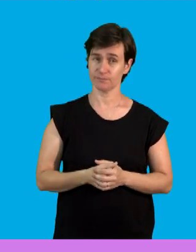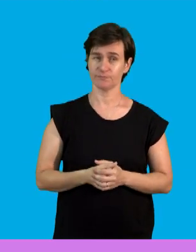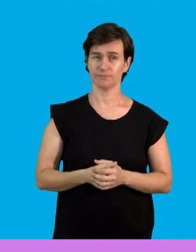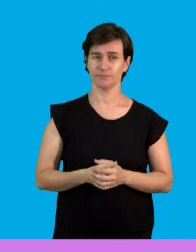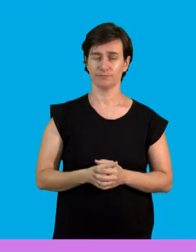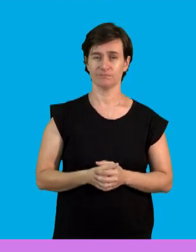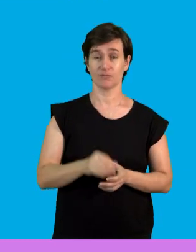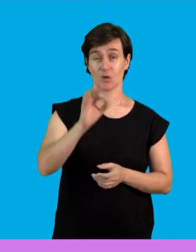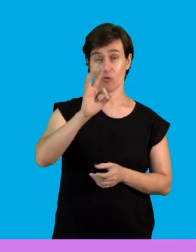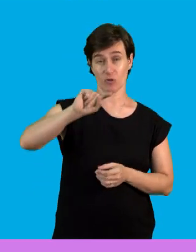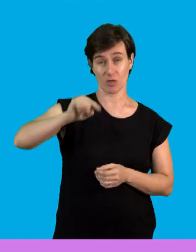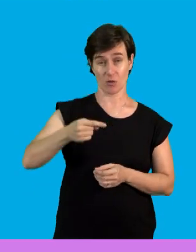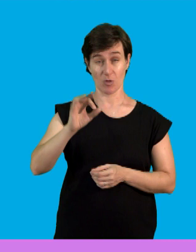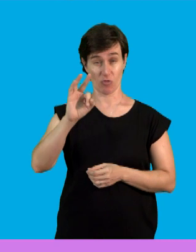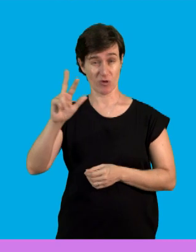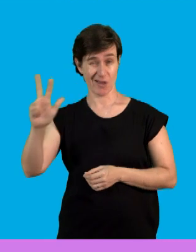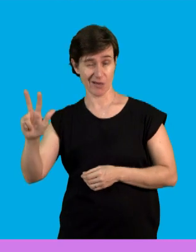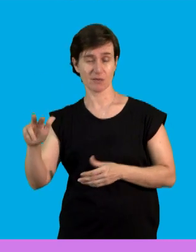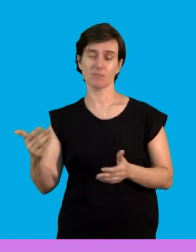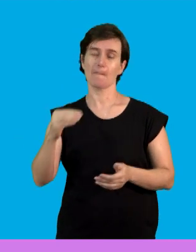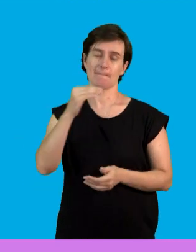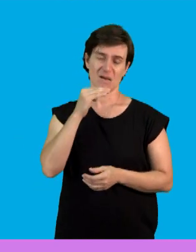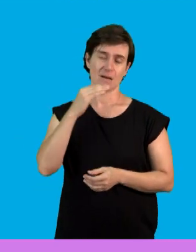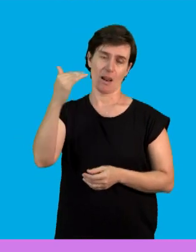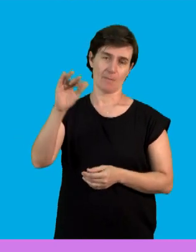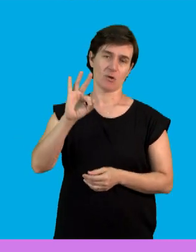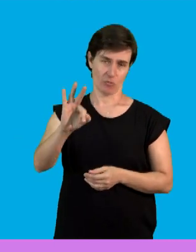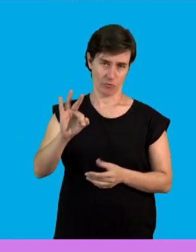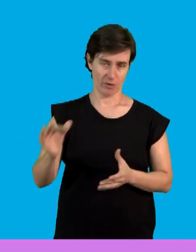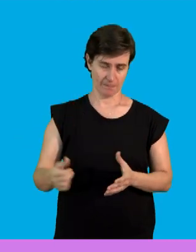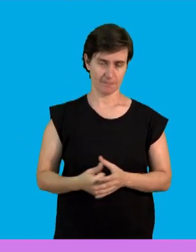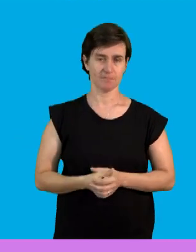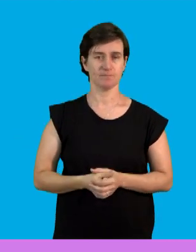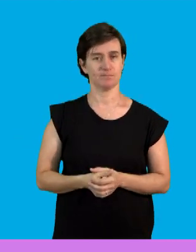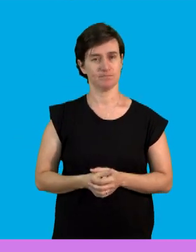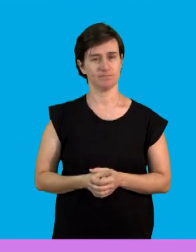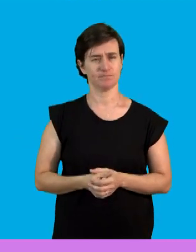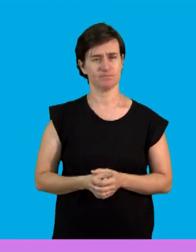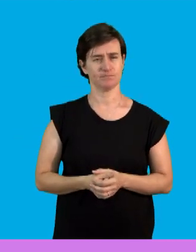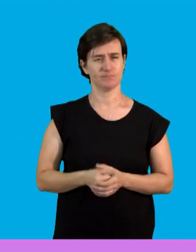divided by 650, and that is going to be